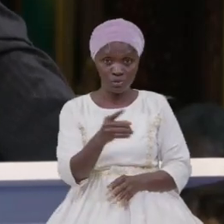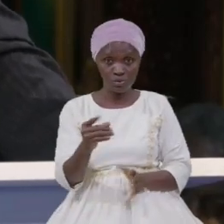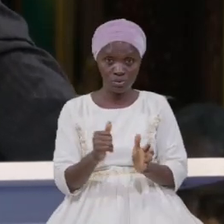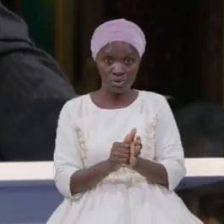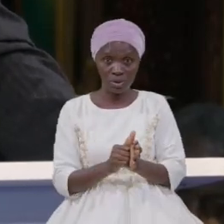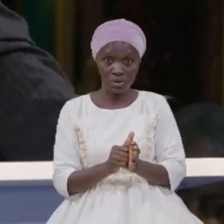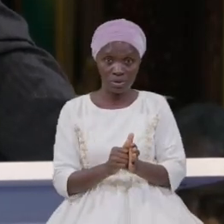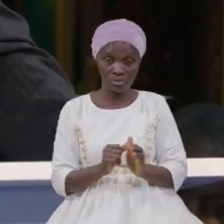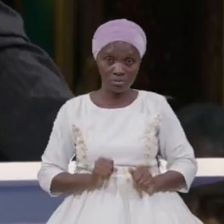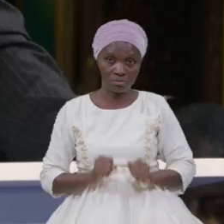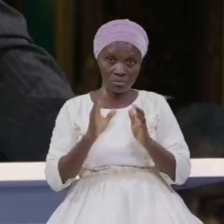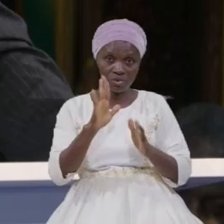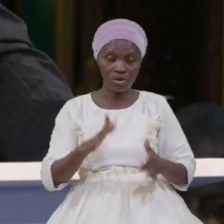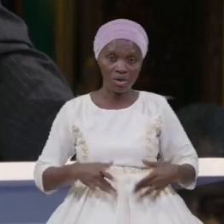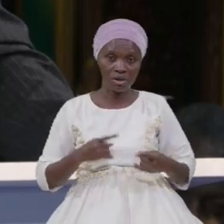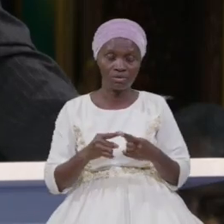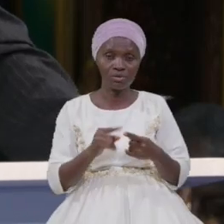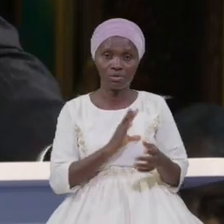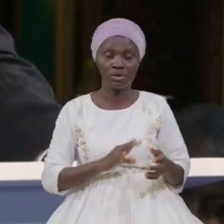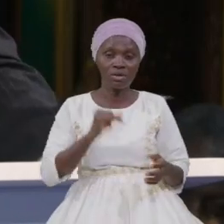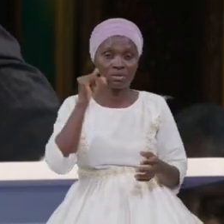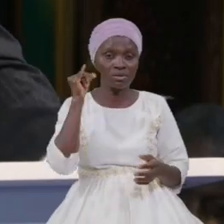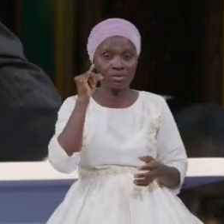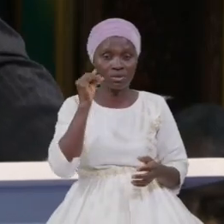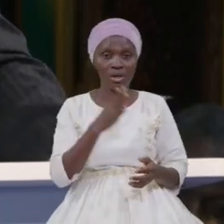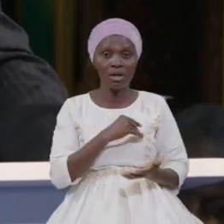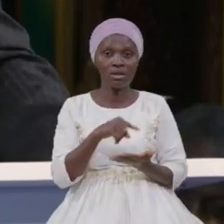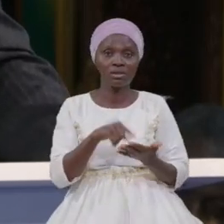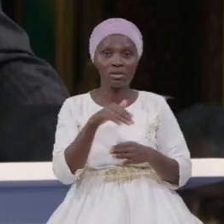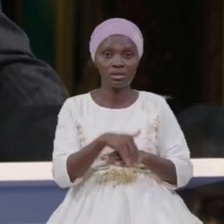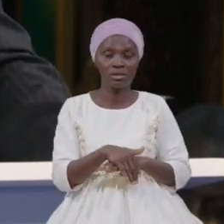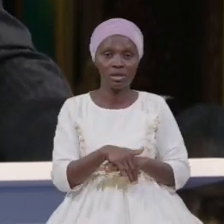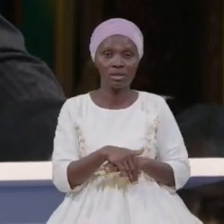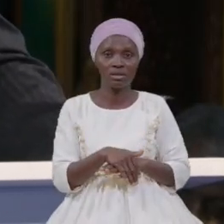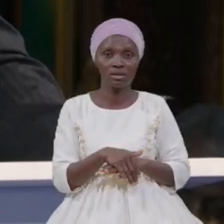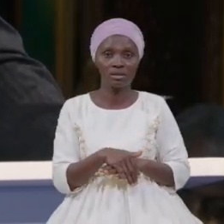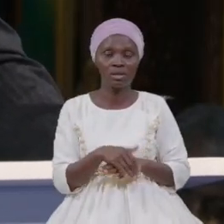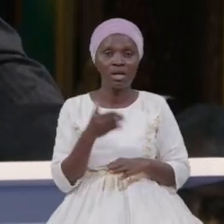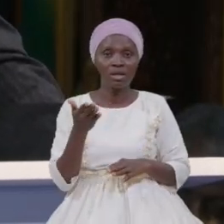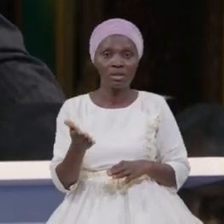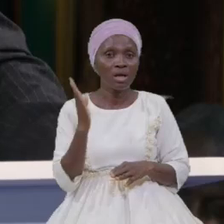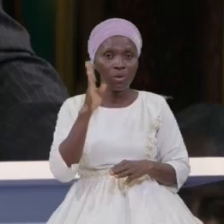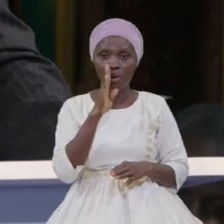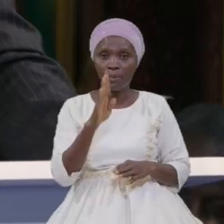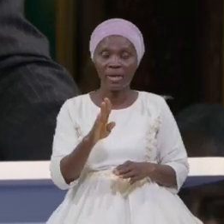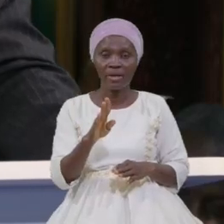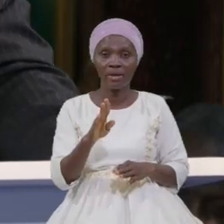are doing the same tonight, there will be a special meeting tomorrow by 3